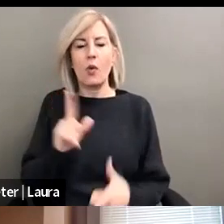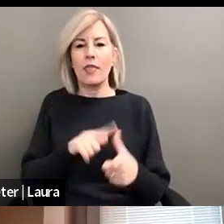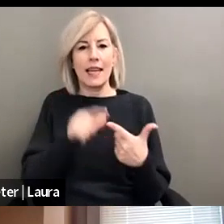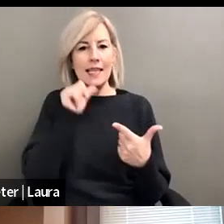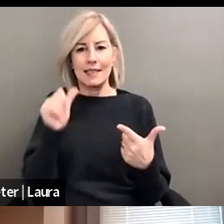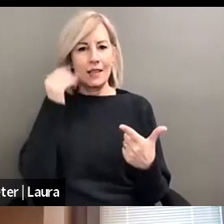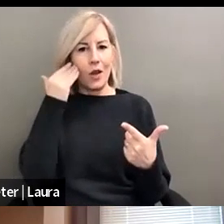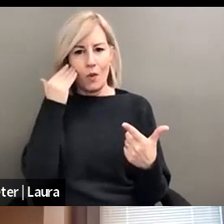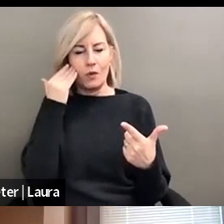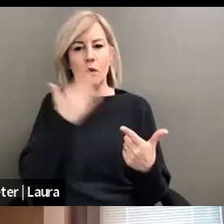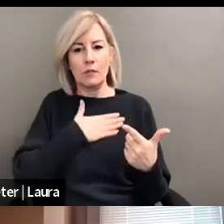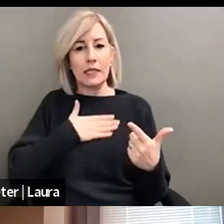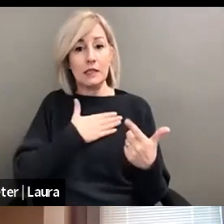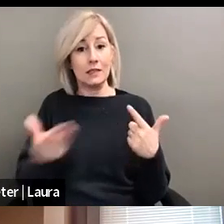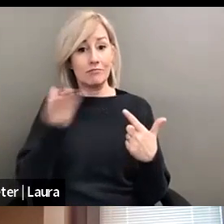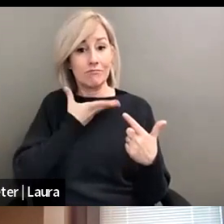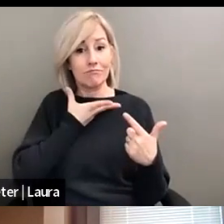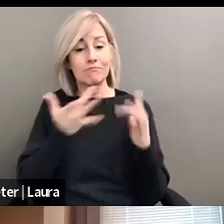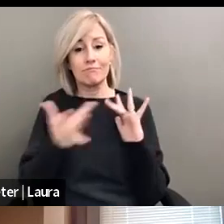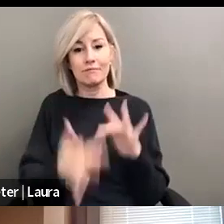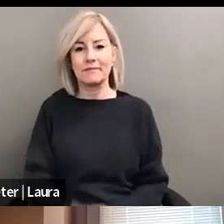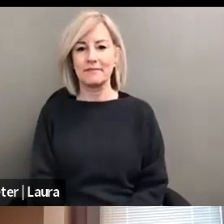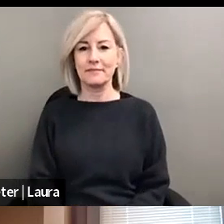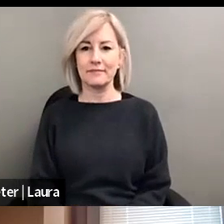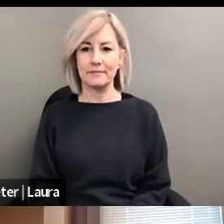please reach out.